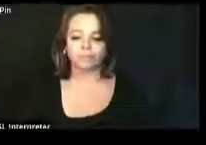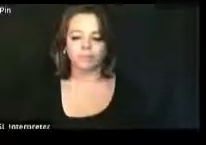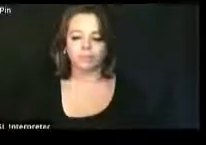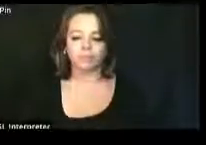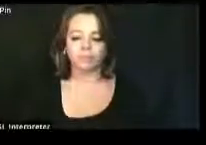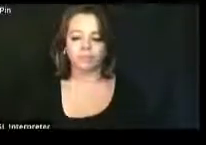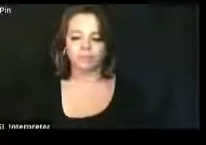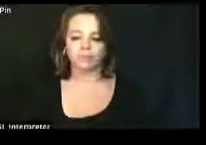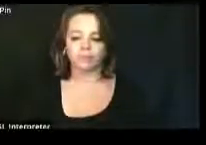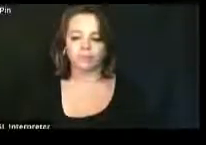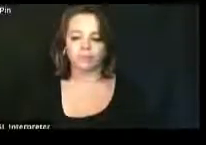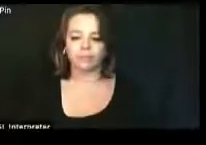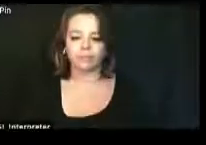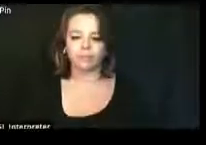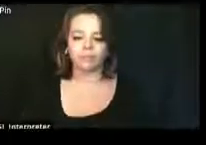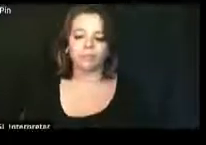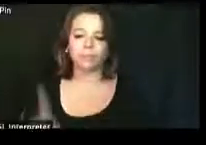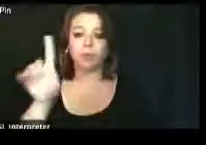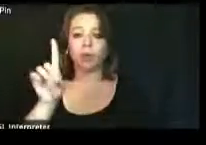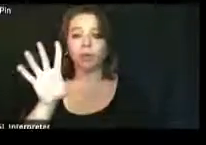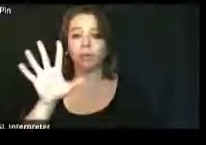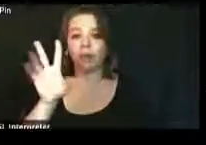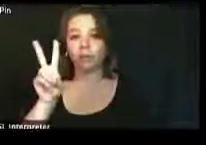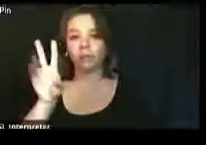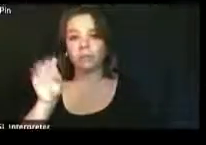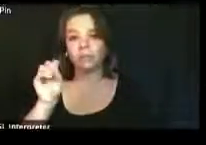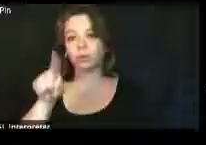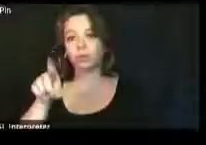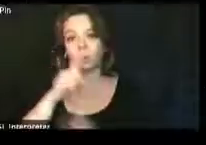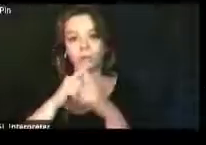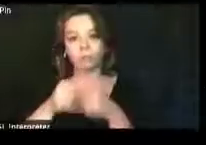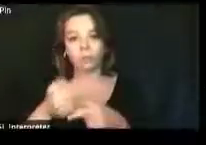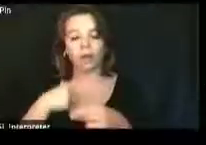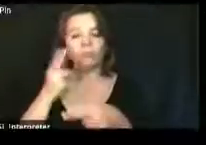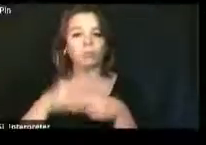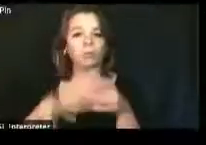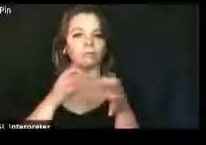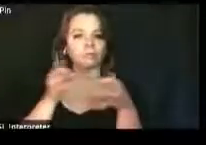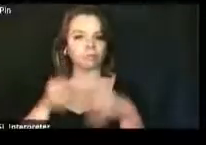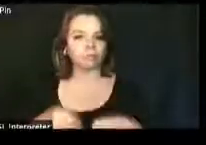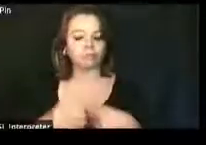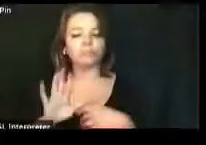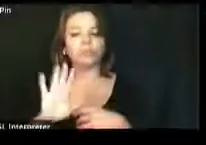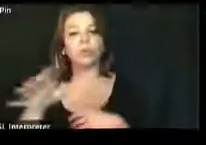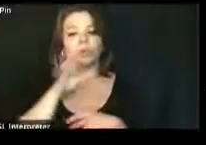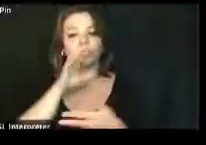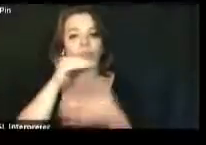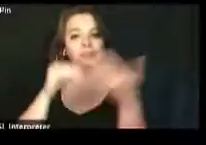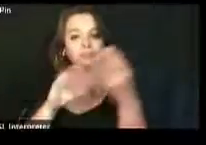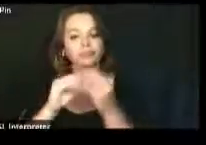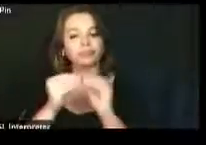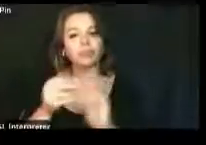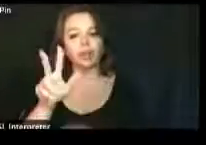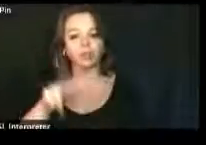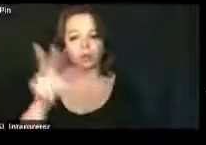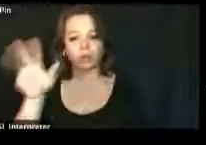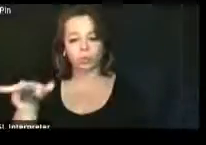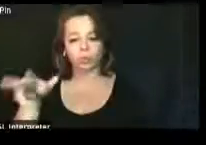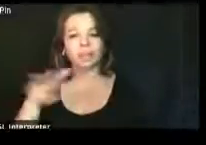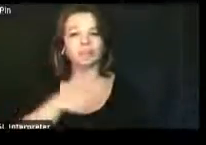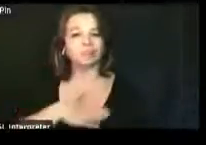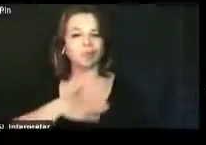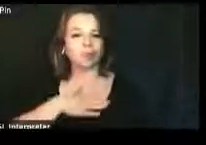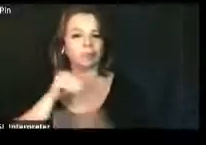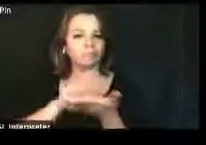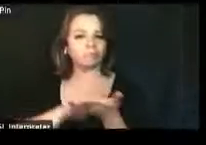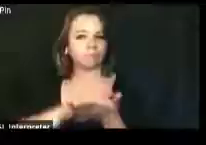Caller 1520, you are unmuted. I have a couple of brief instructions for you. Your speaker order number will be 33, if you'll please make note of